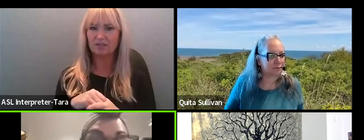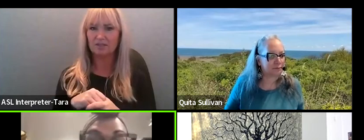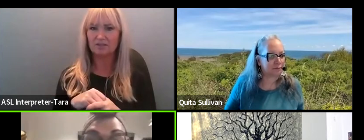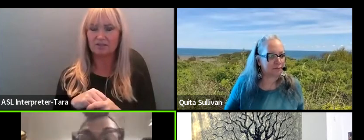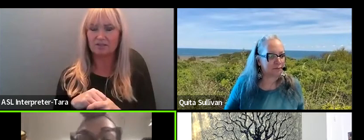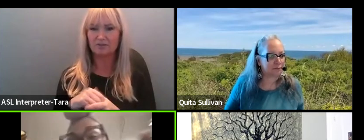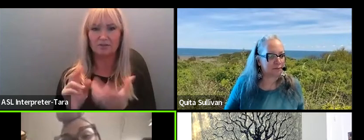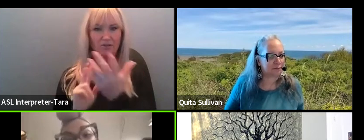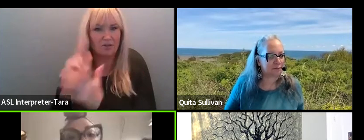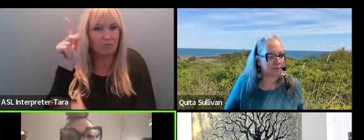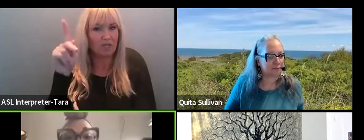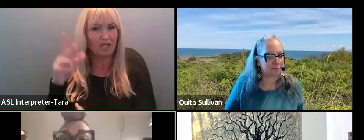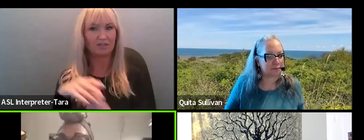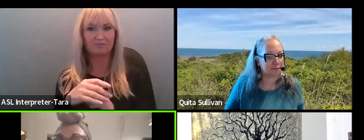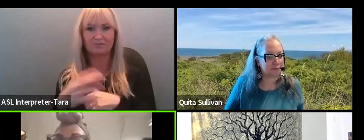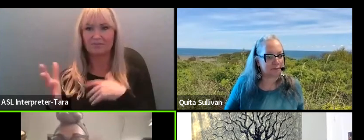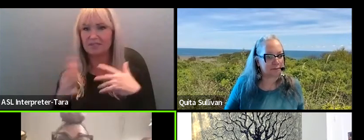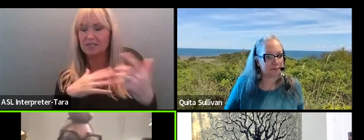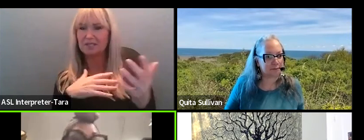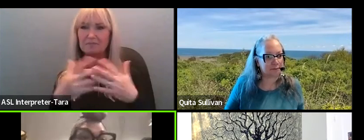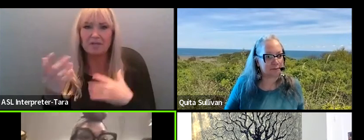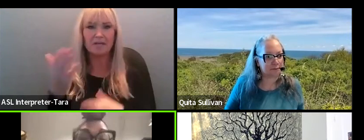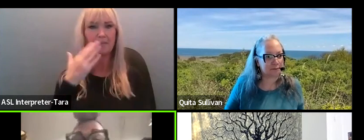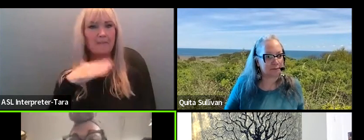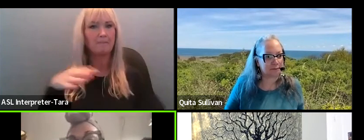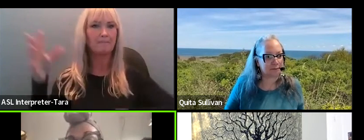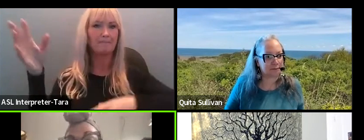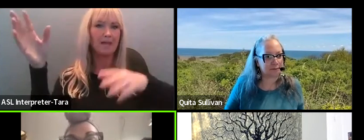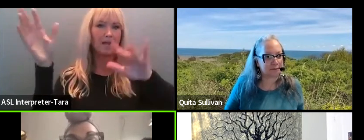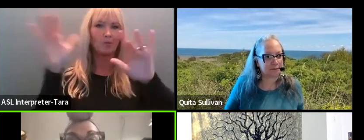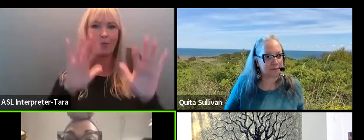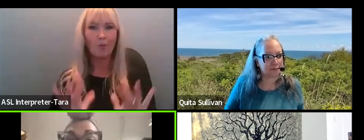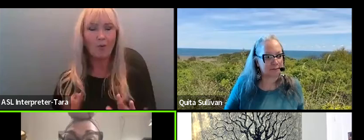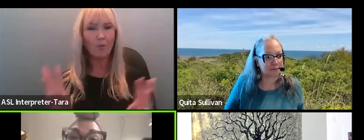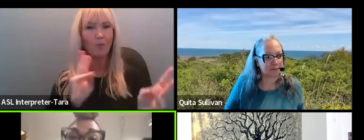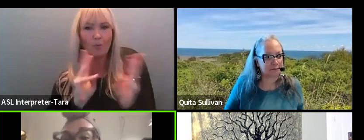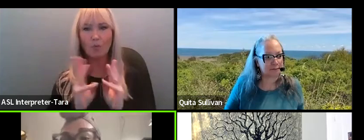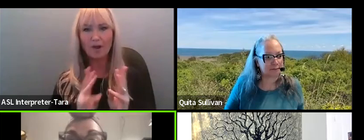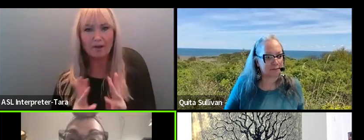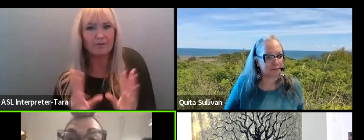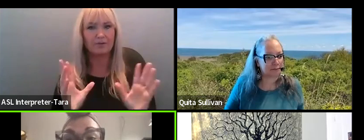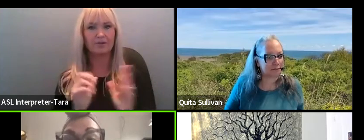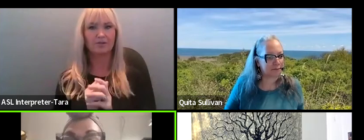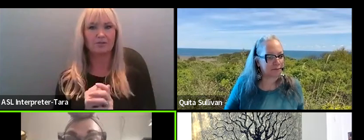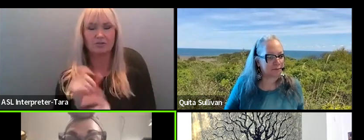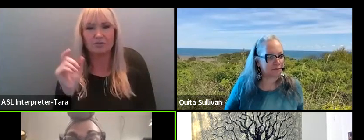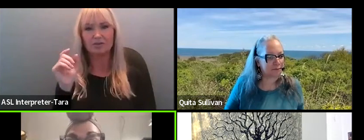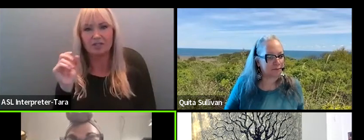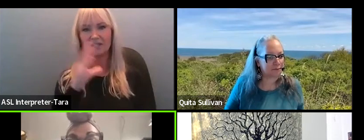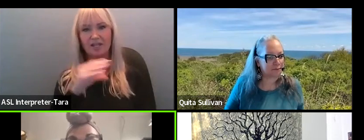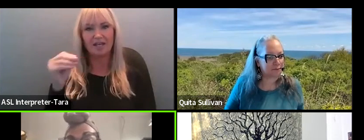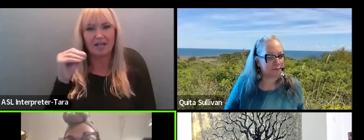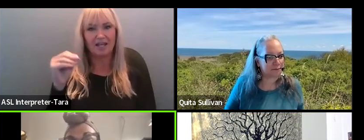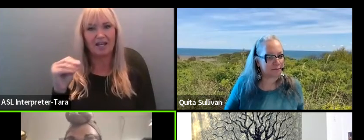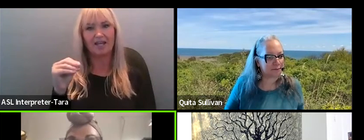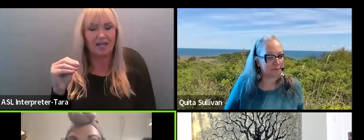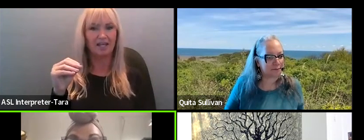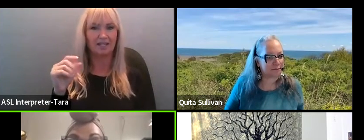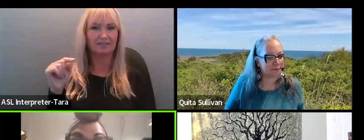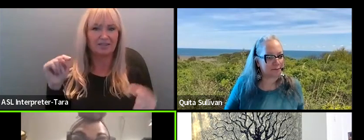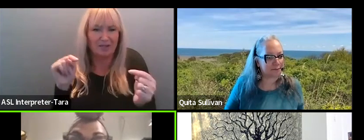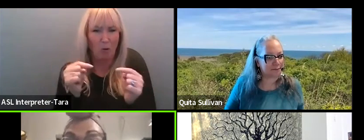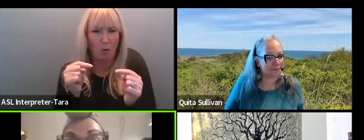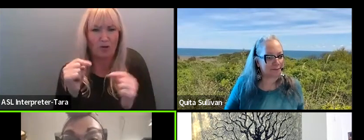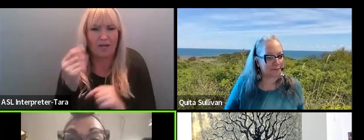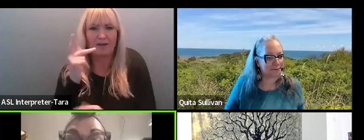despite like harsh conditions, even like the puncturing of the plant, like it literally would